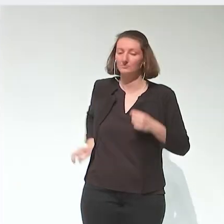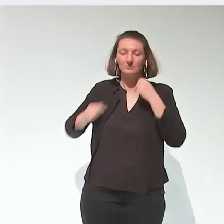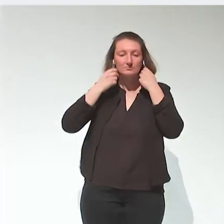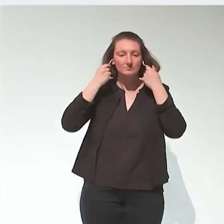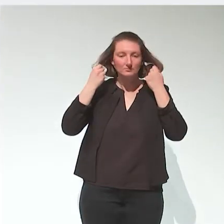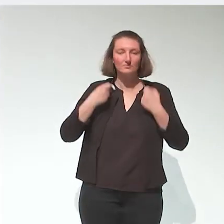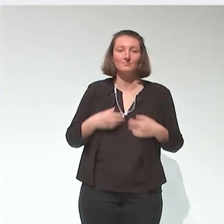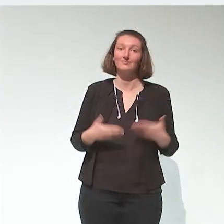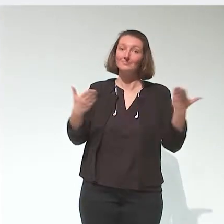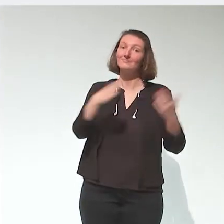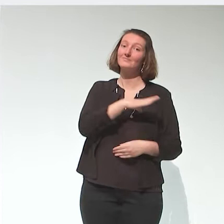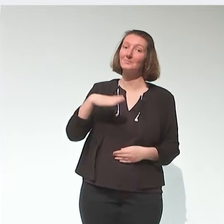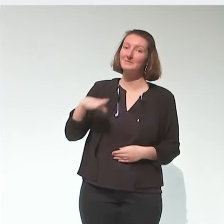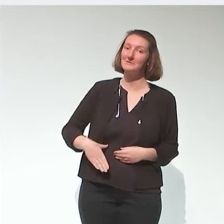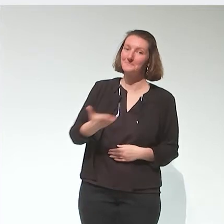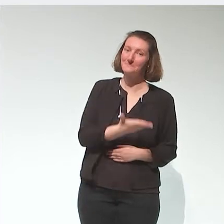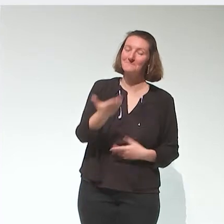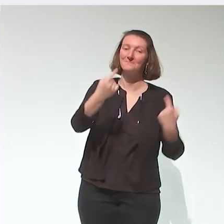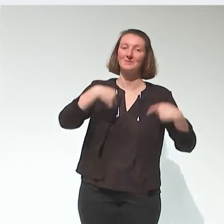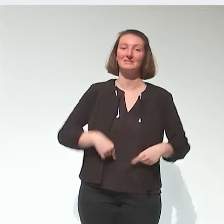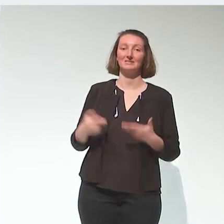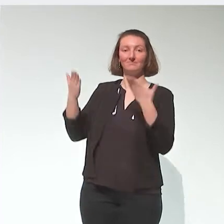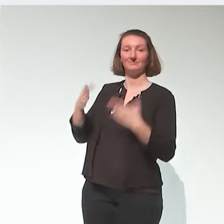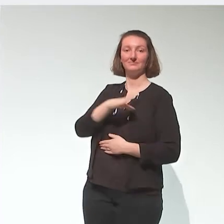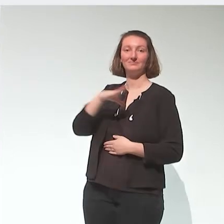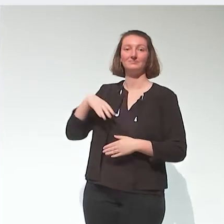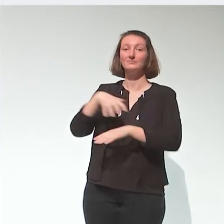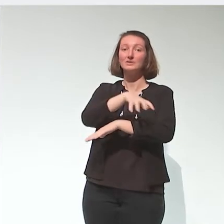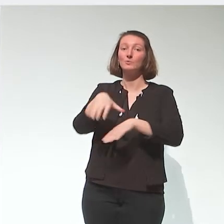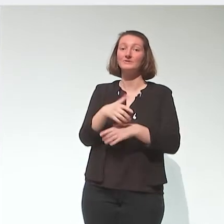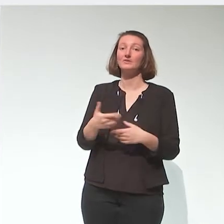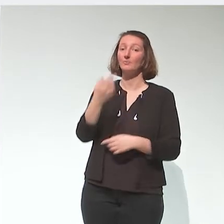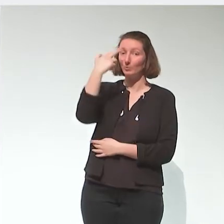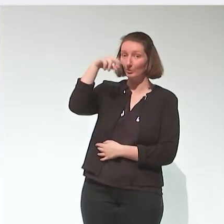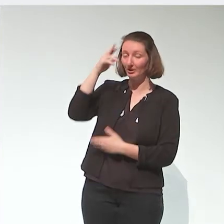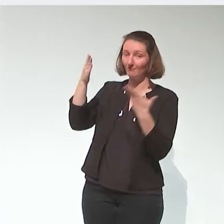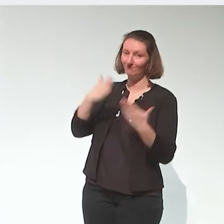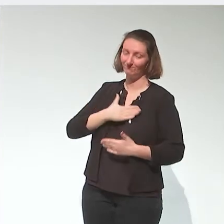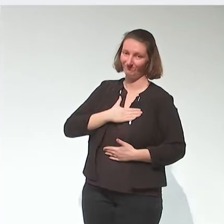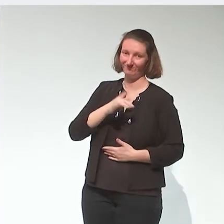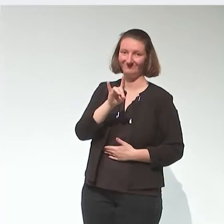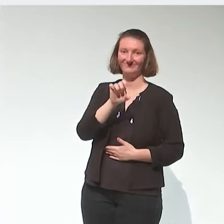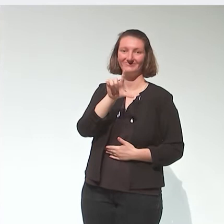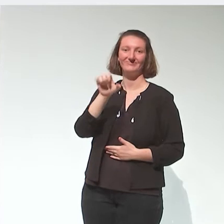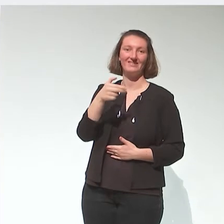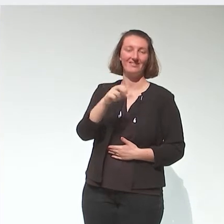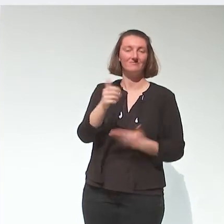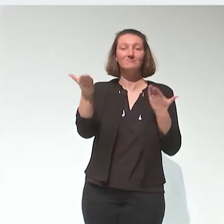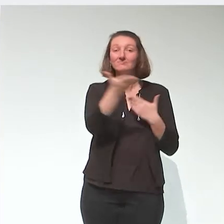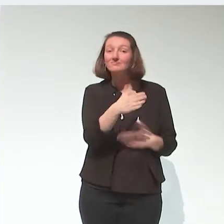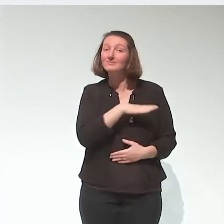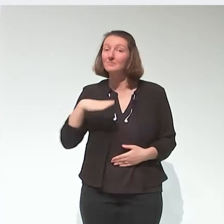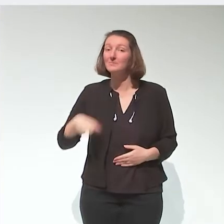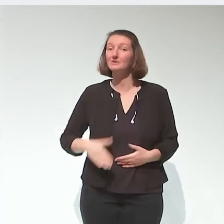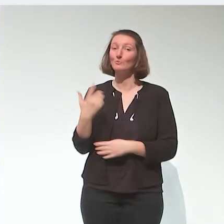Mesdames et Messieurs les ministres, Madame la Commissaire européenne, chère Hélène. Ministers, European Commissioner,